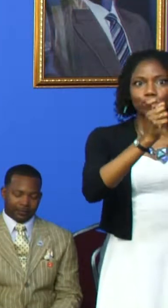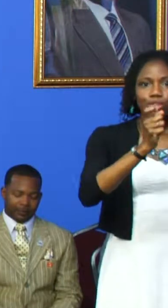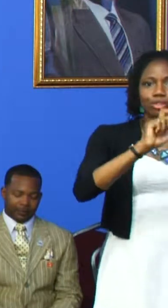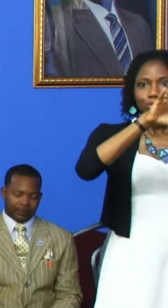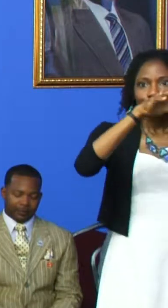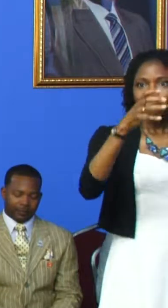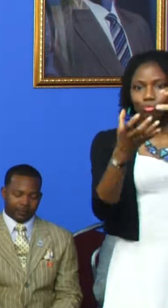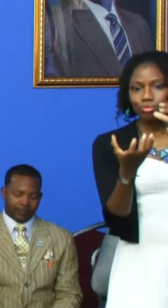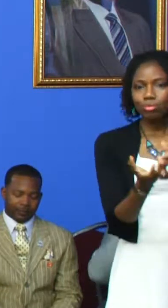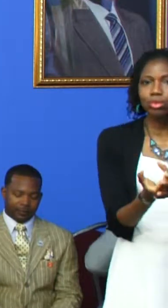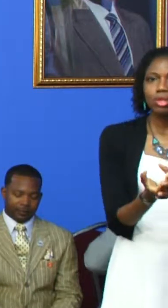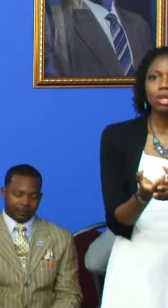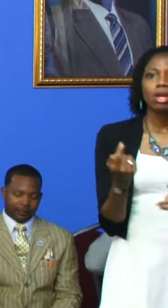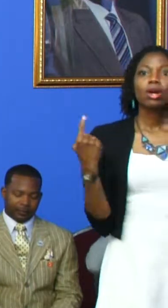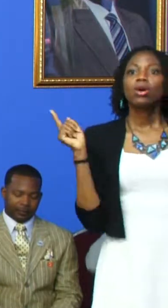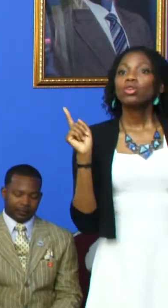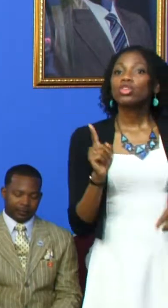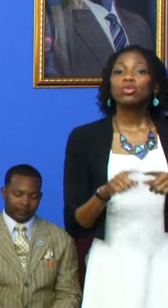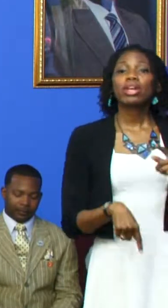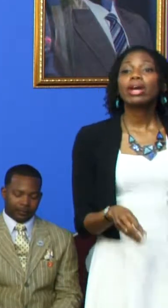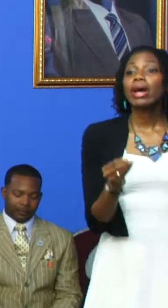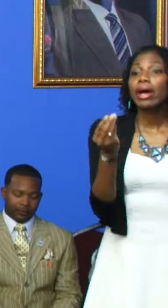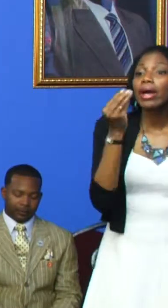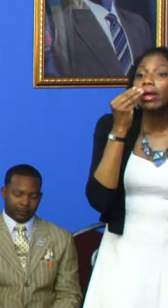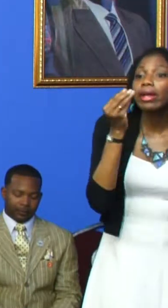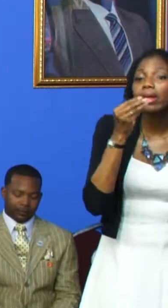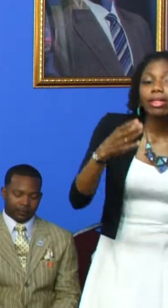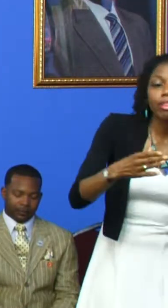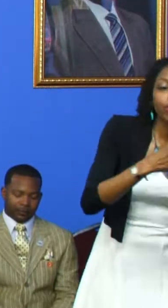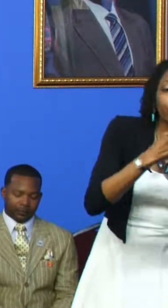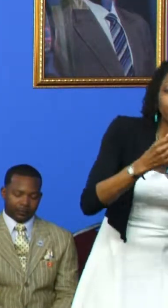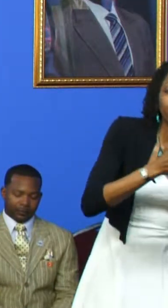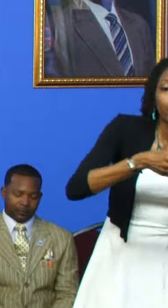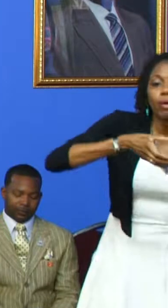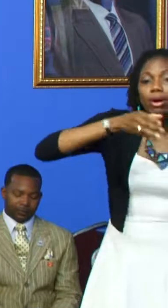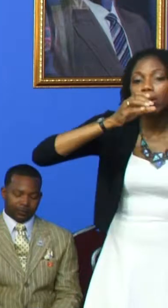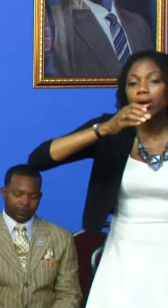We couldn't get a sandwich, glass of milk, nothing,